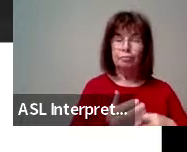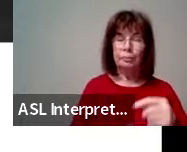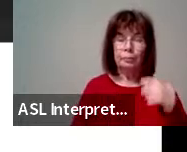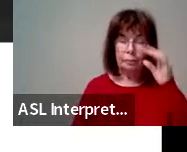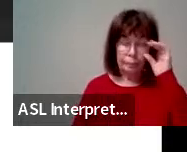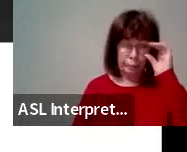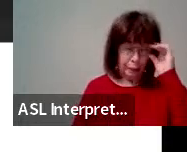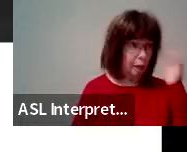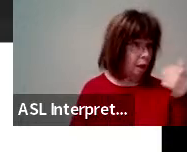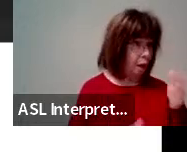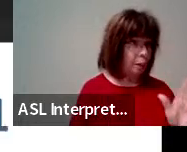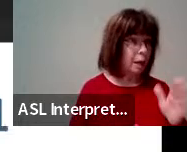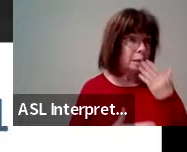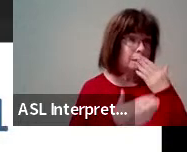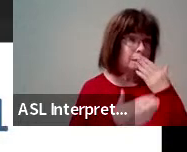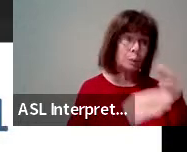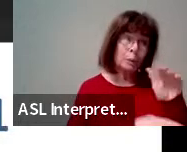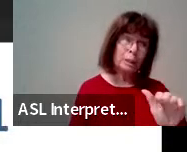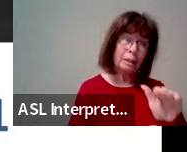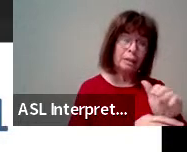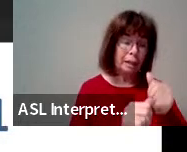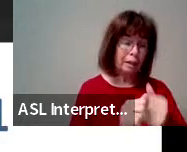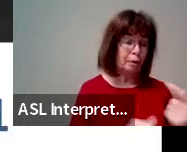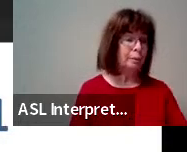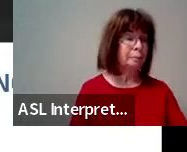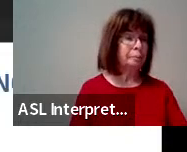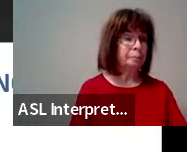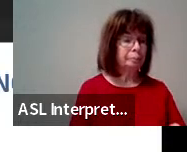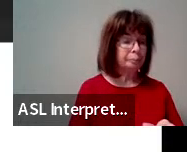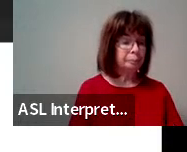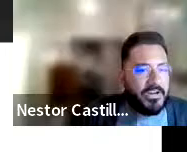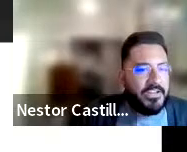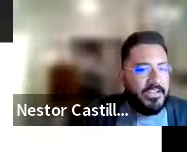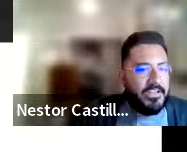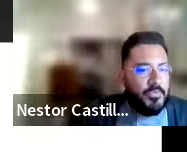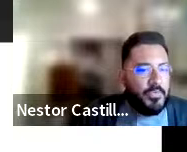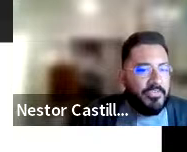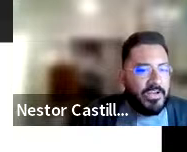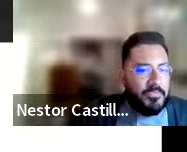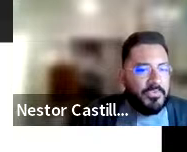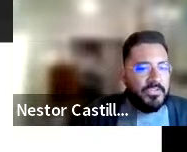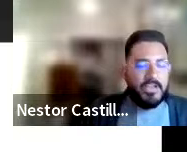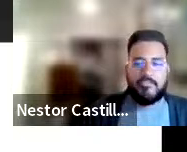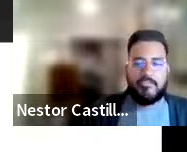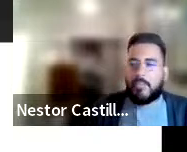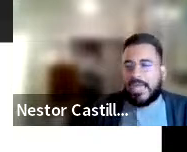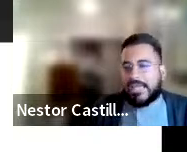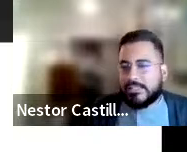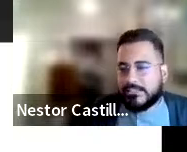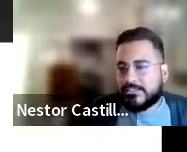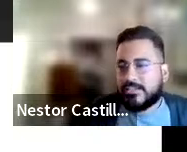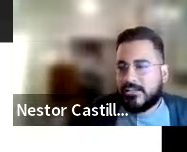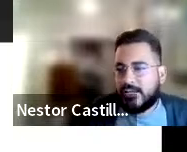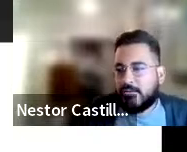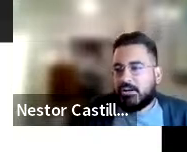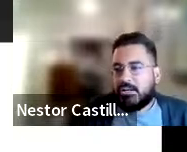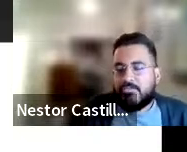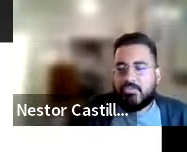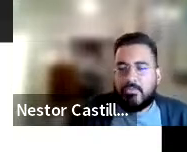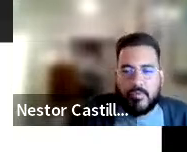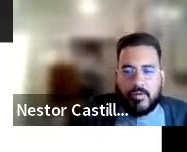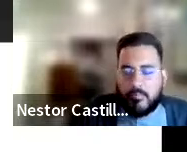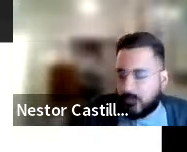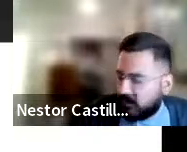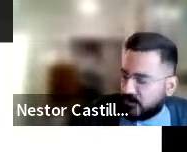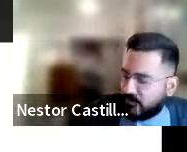All right, good evening, everyone. So yeah, we have a couple of panelists that we're